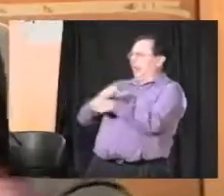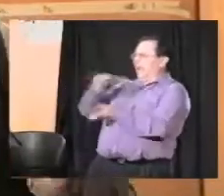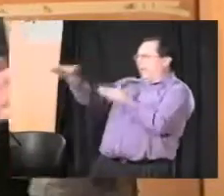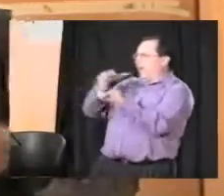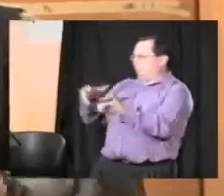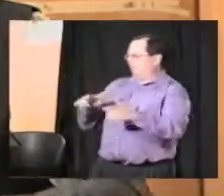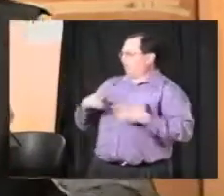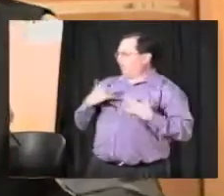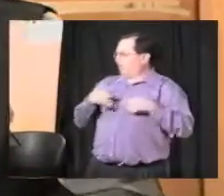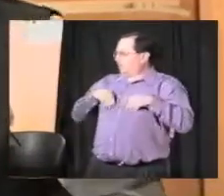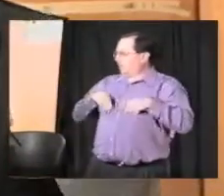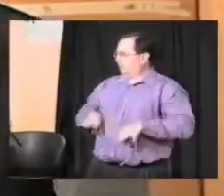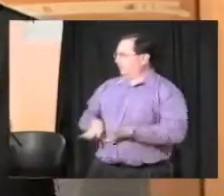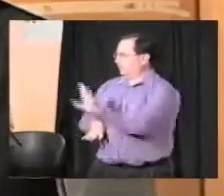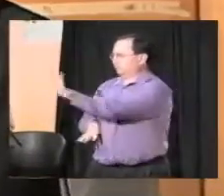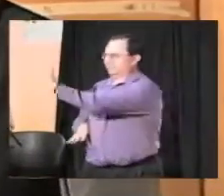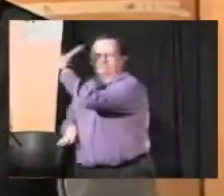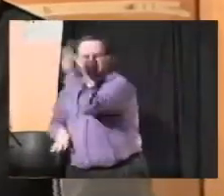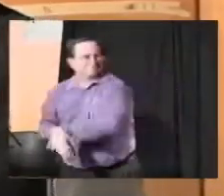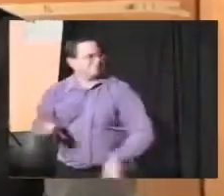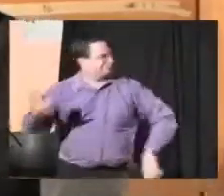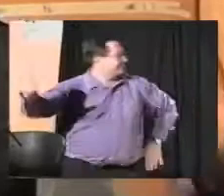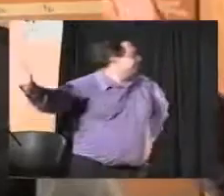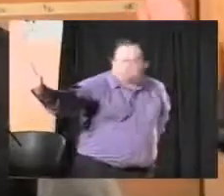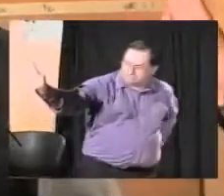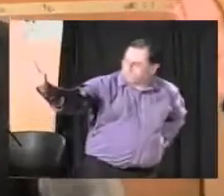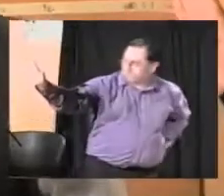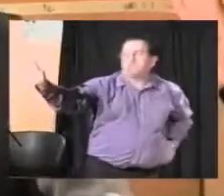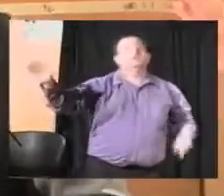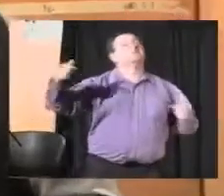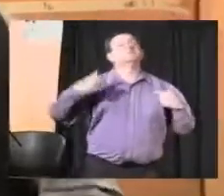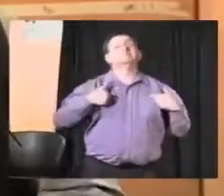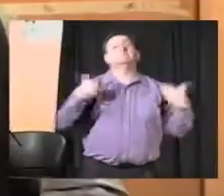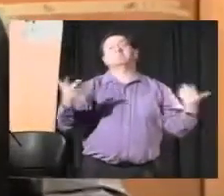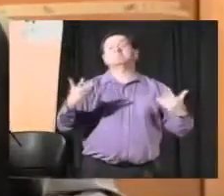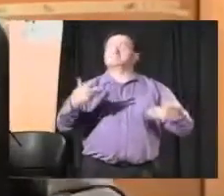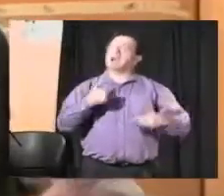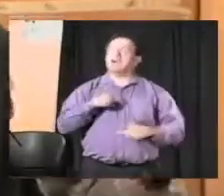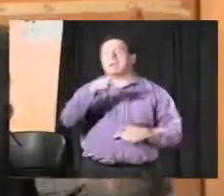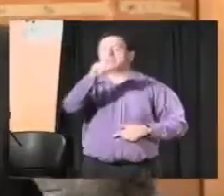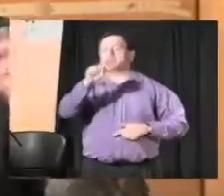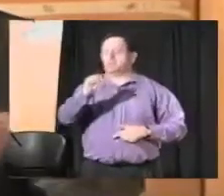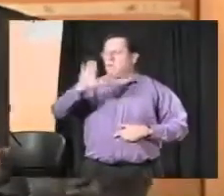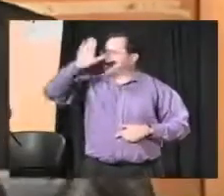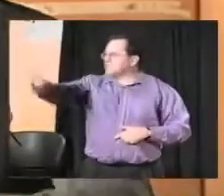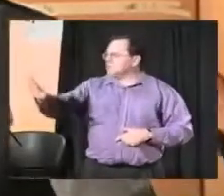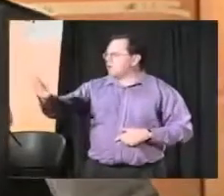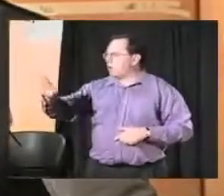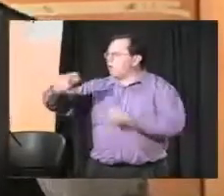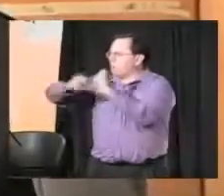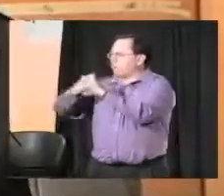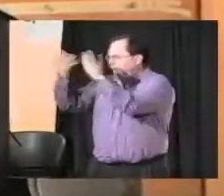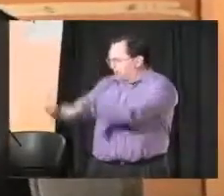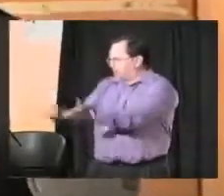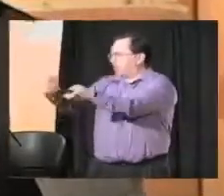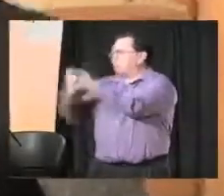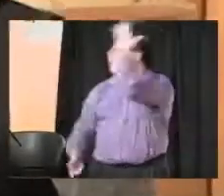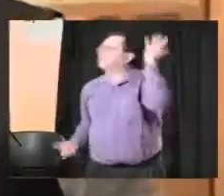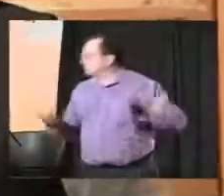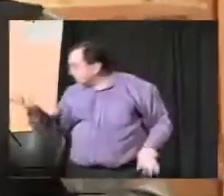self-esteem with them on your case. Rather than letting them get to your goose, say at least I have Tourette's, what's your excuse? Let's